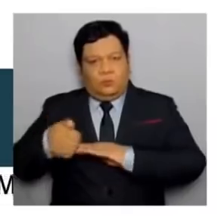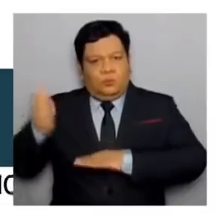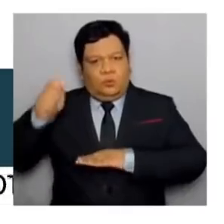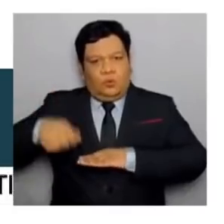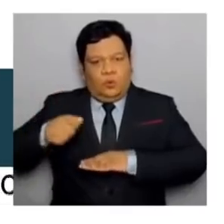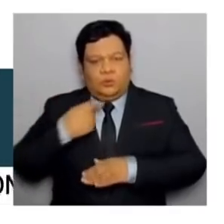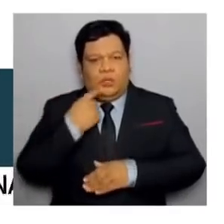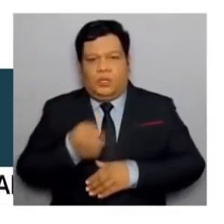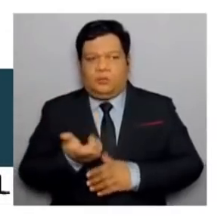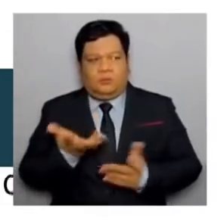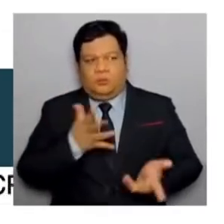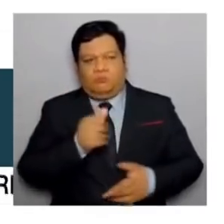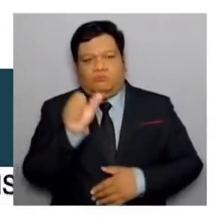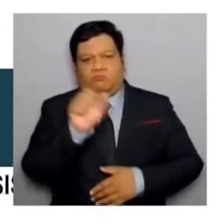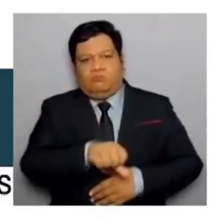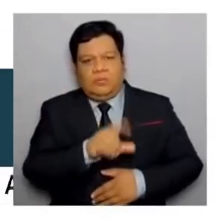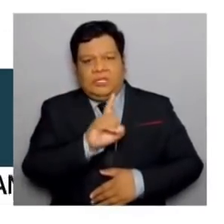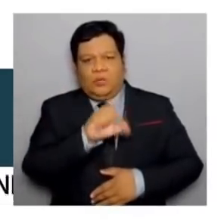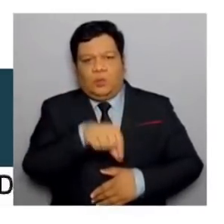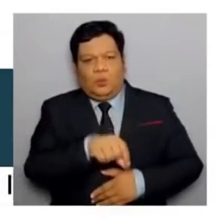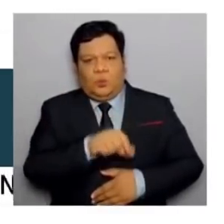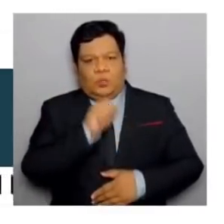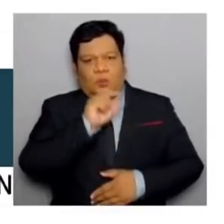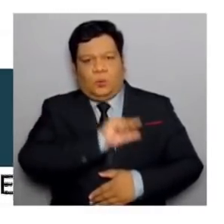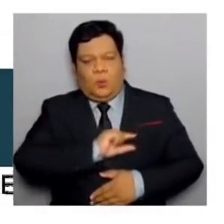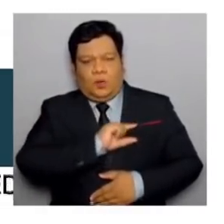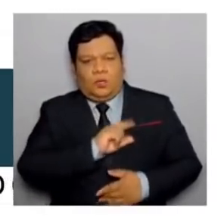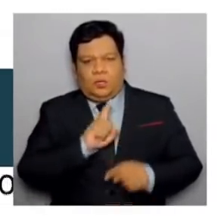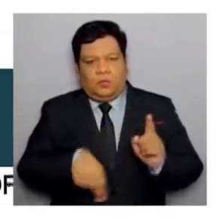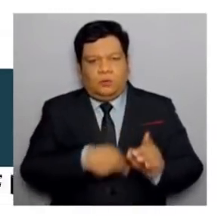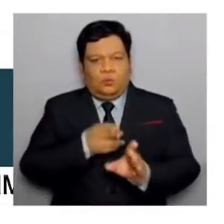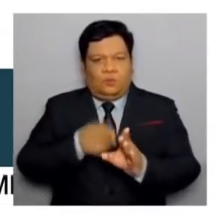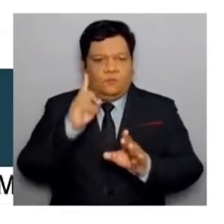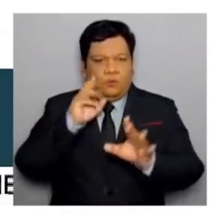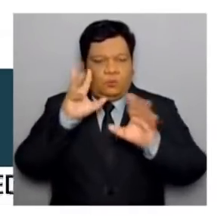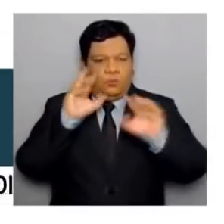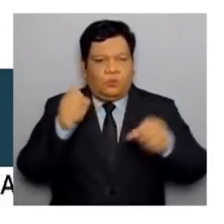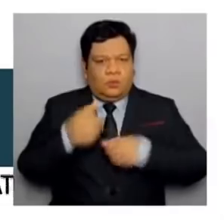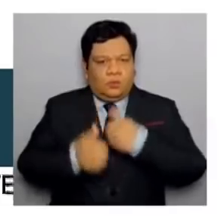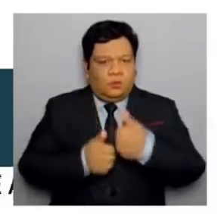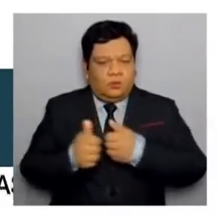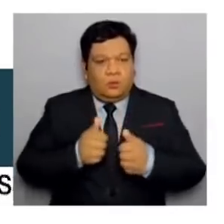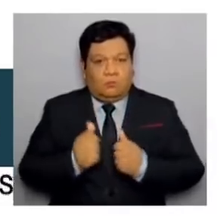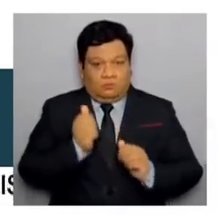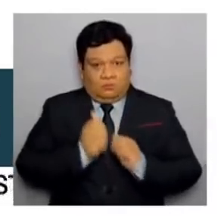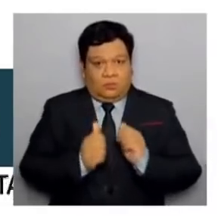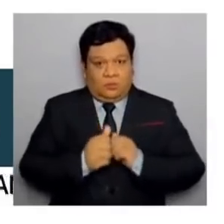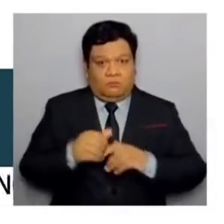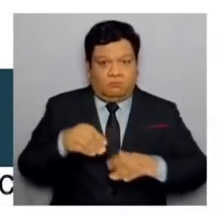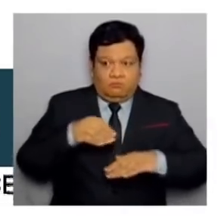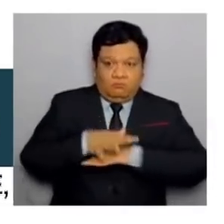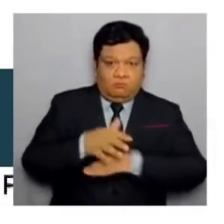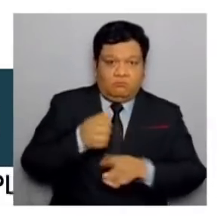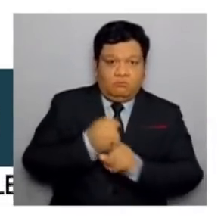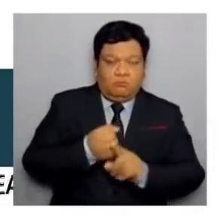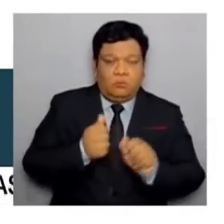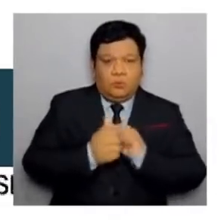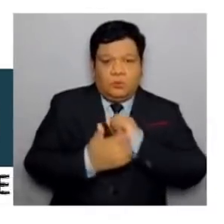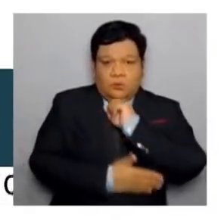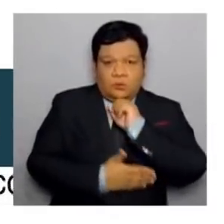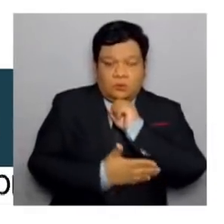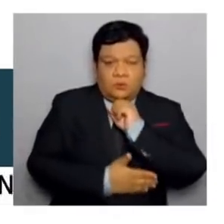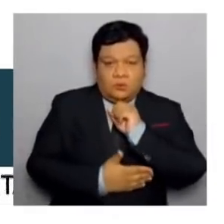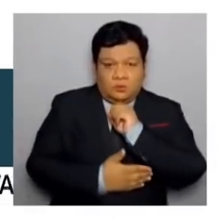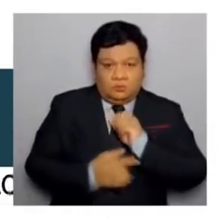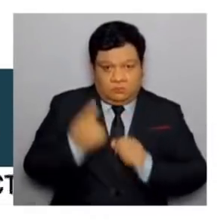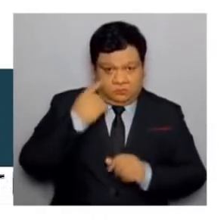na either disqualified siya or hindi siya eligible. Then can you imagine the effect of this in the country? So you think yung 31